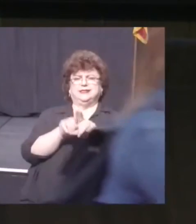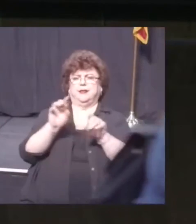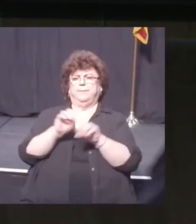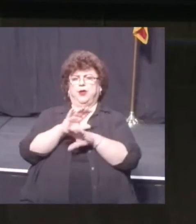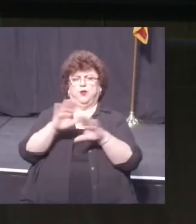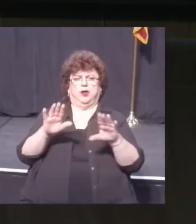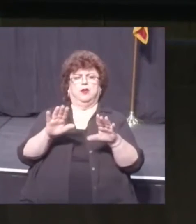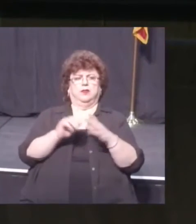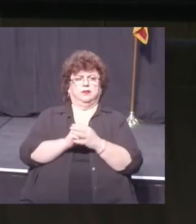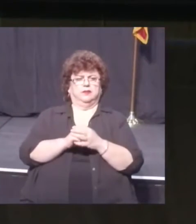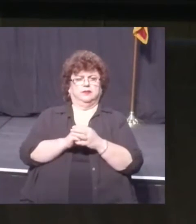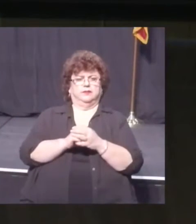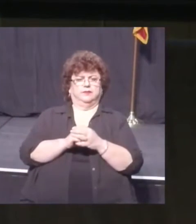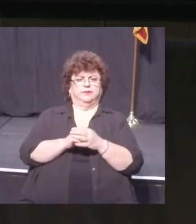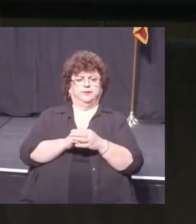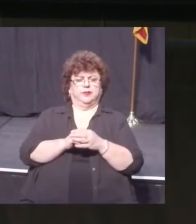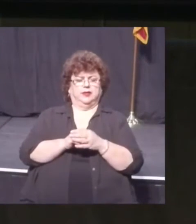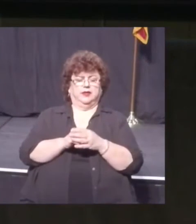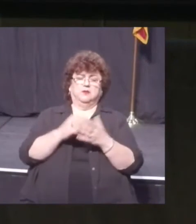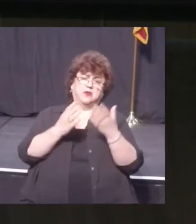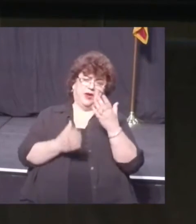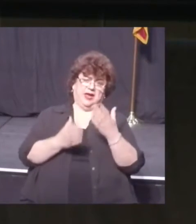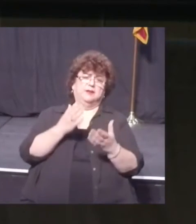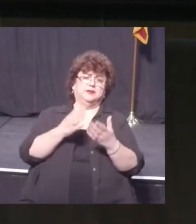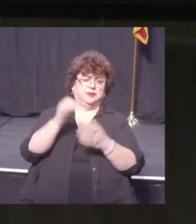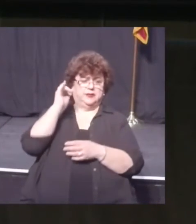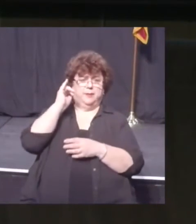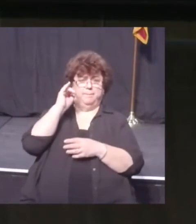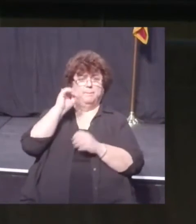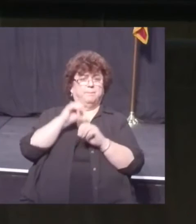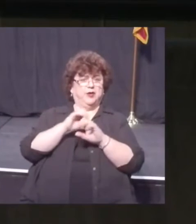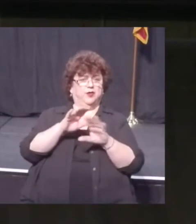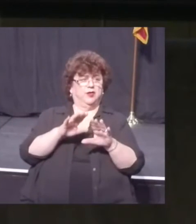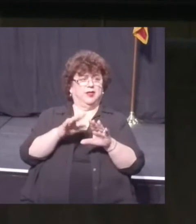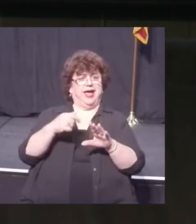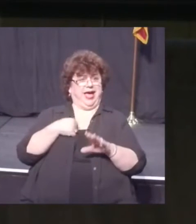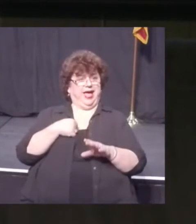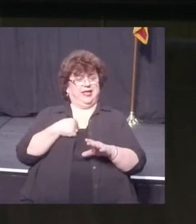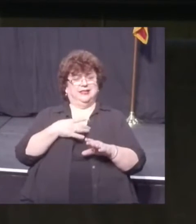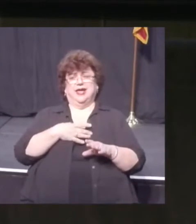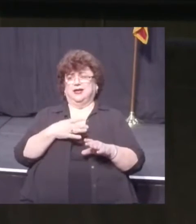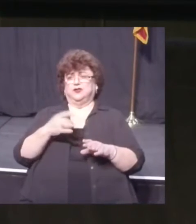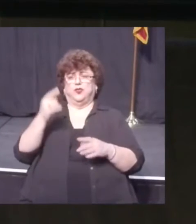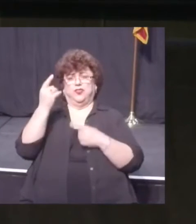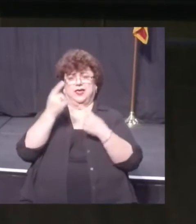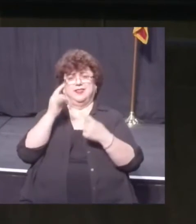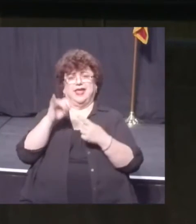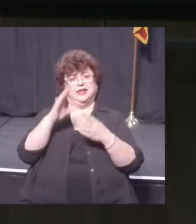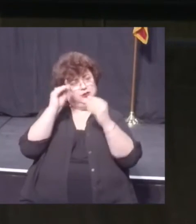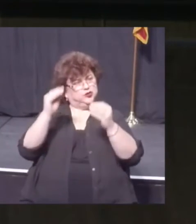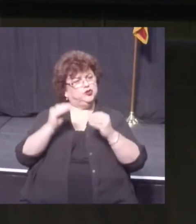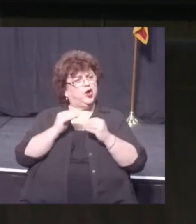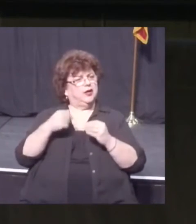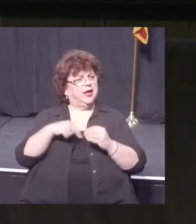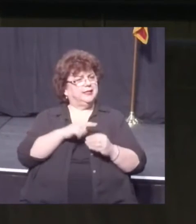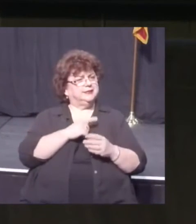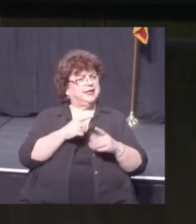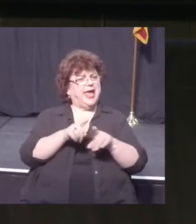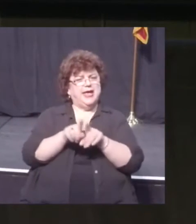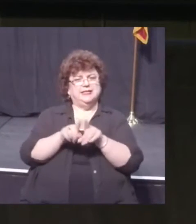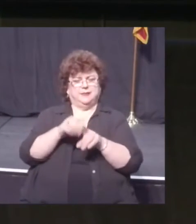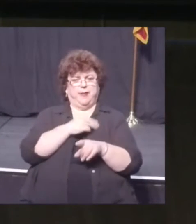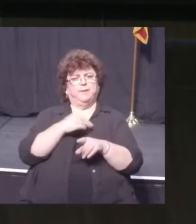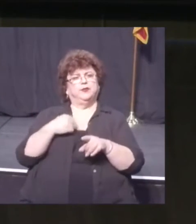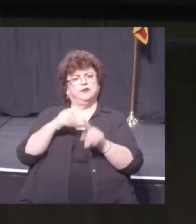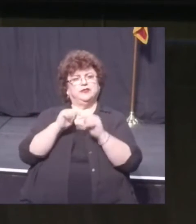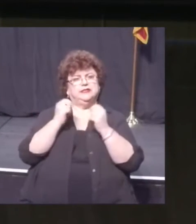on Ice. And perhaps it was a miracle, but I'd like to think it taught us that when members of a team